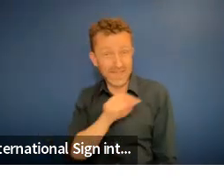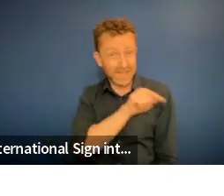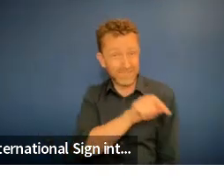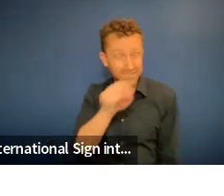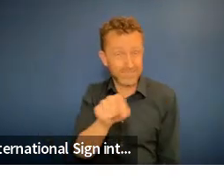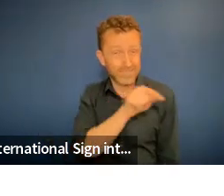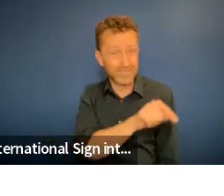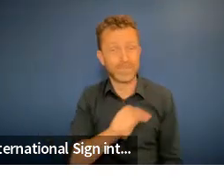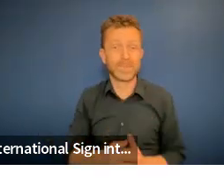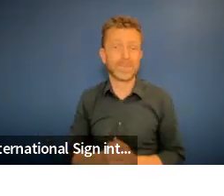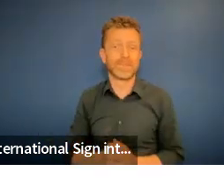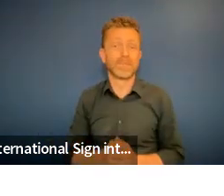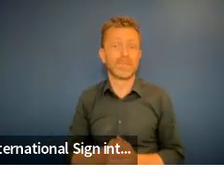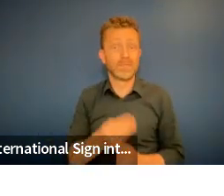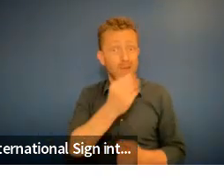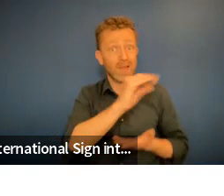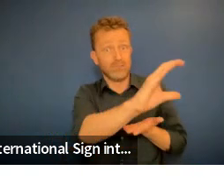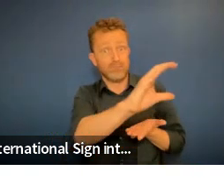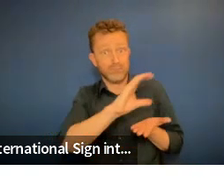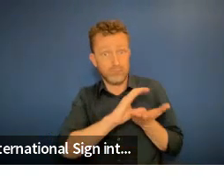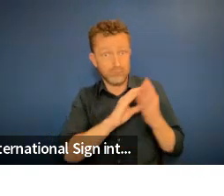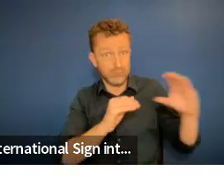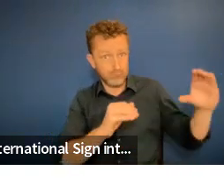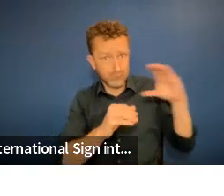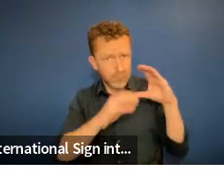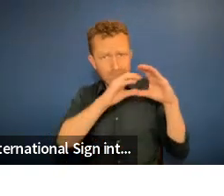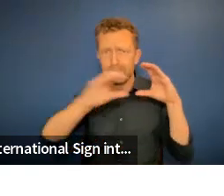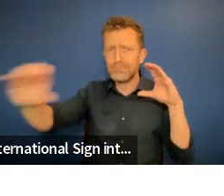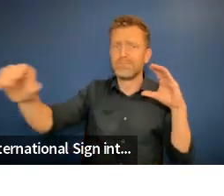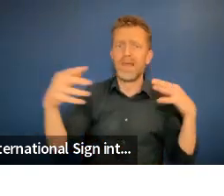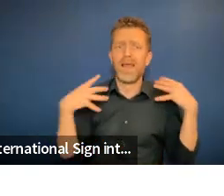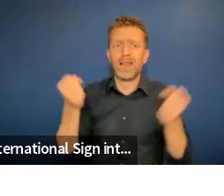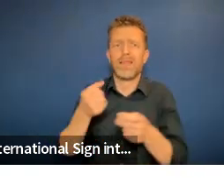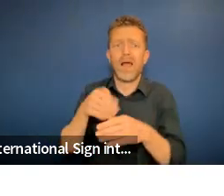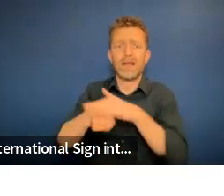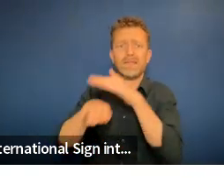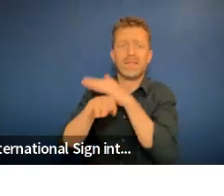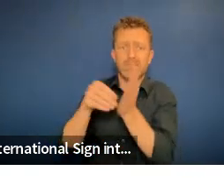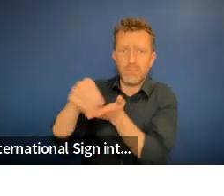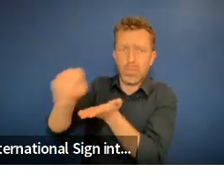modest benefits of cash transfers in improving access to health. Next slide, please.